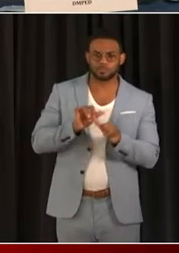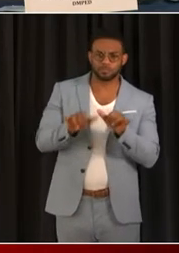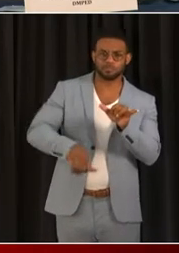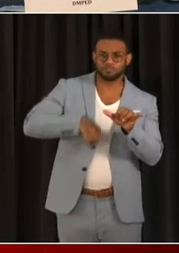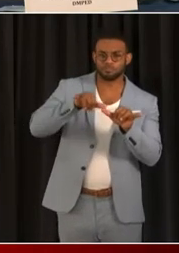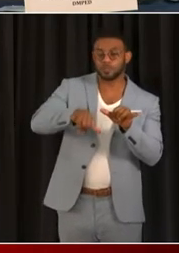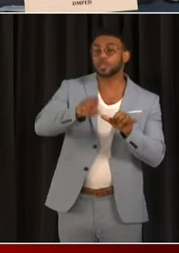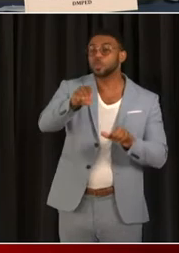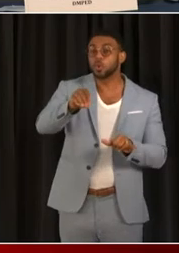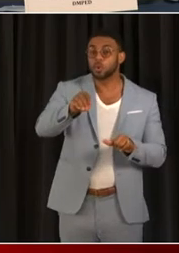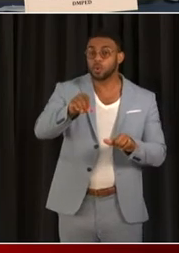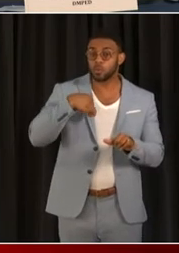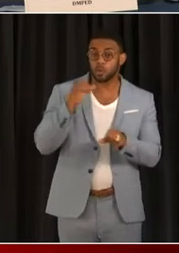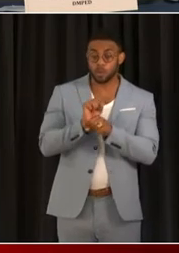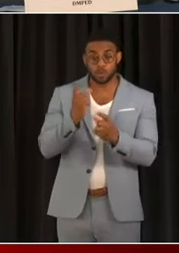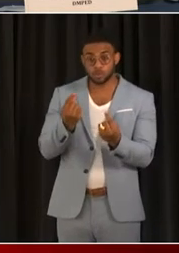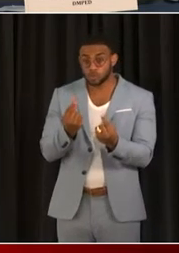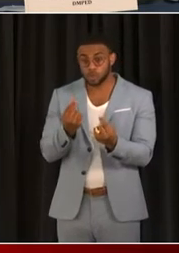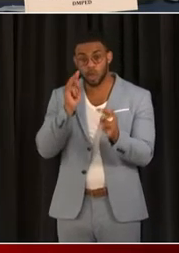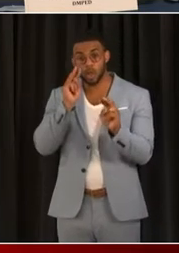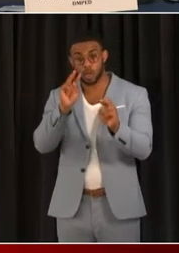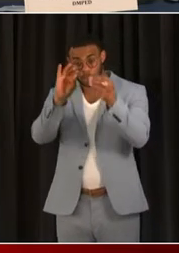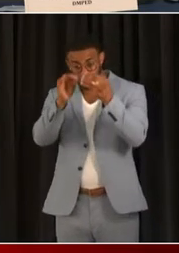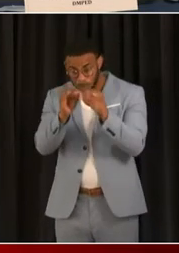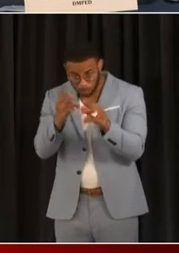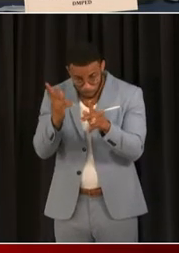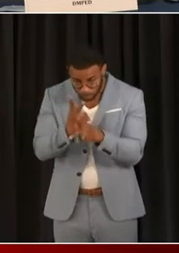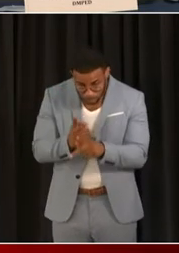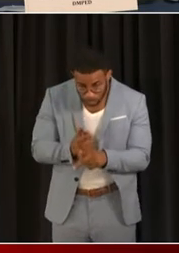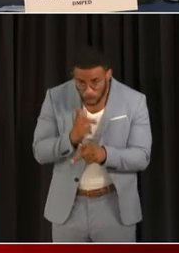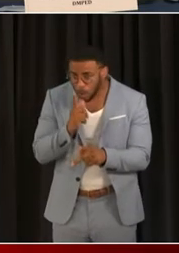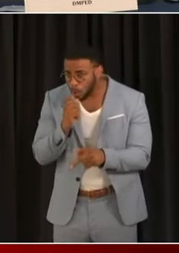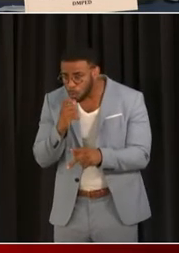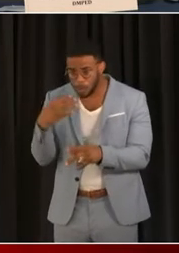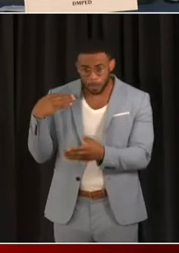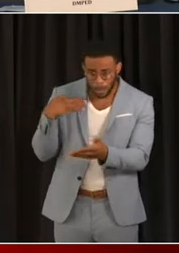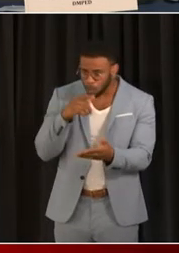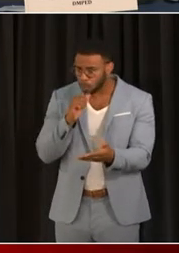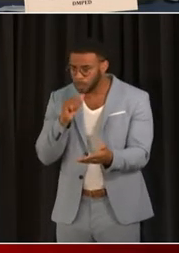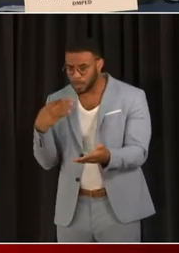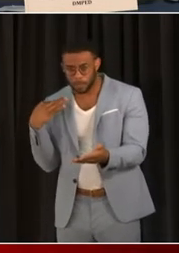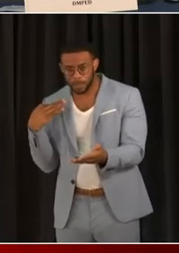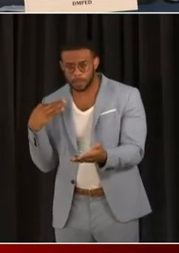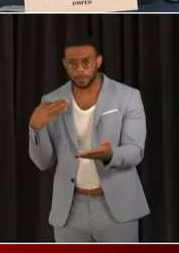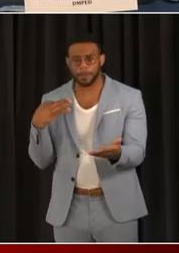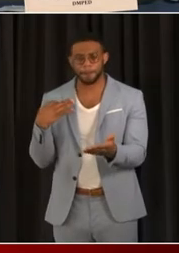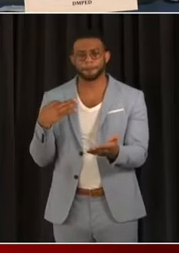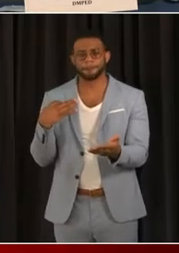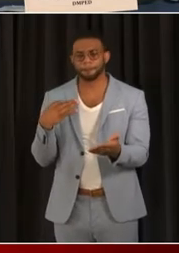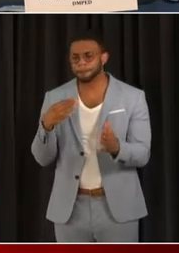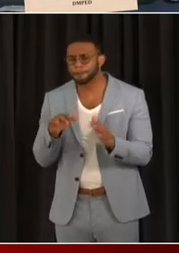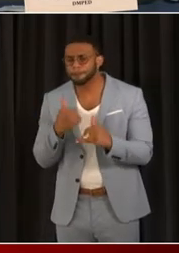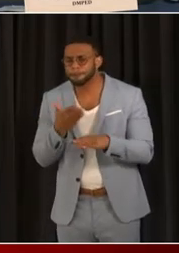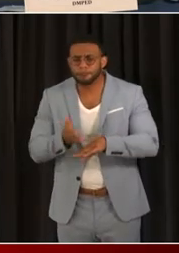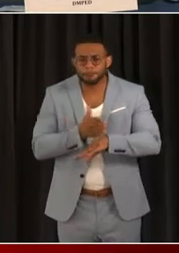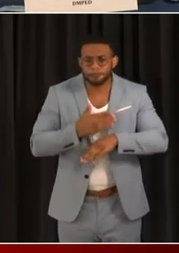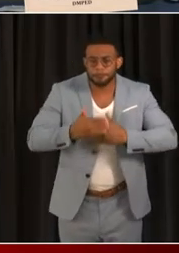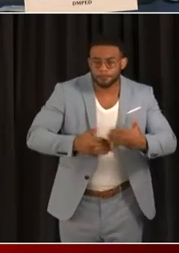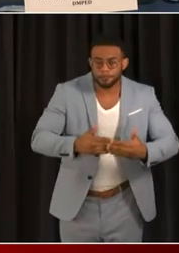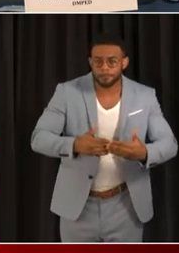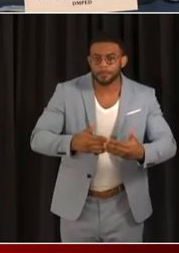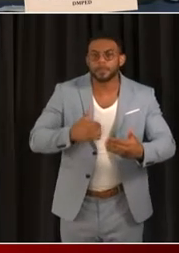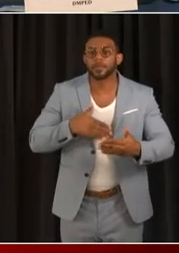sticks around. And so what we will be working to do is look at the numbers and find out who is applying, who's not applying, how we improve